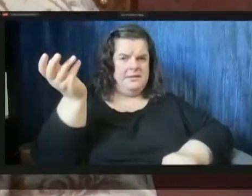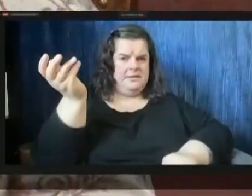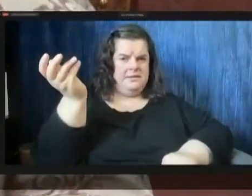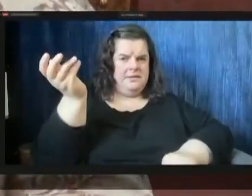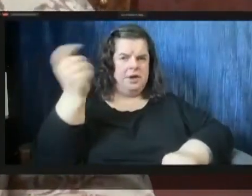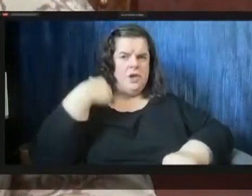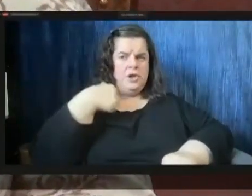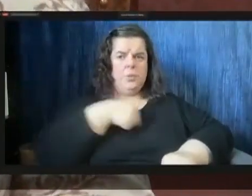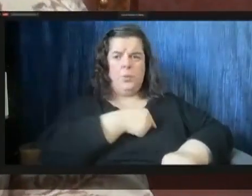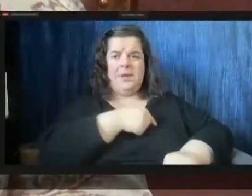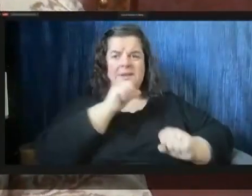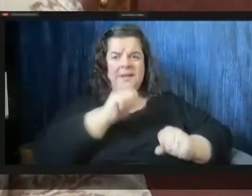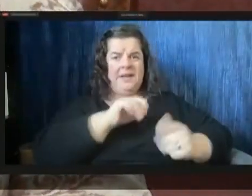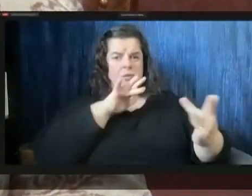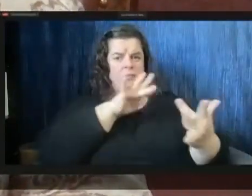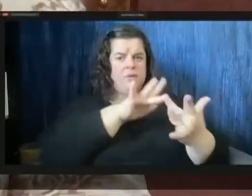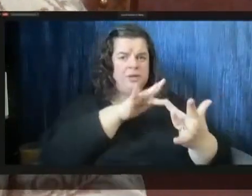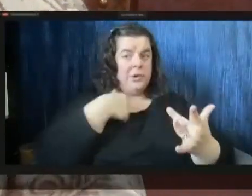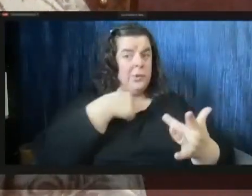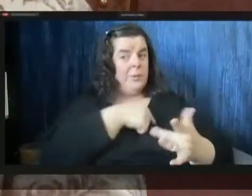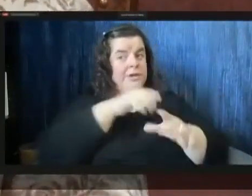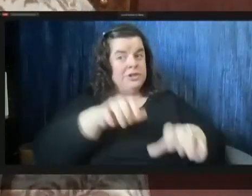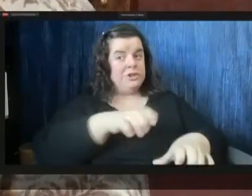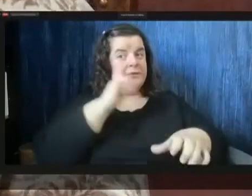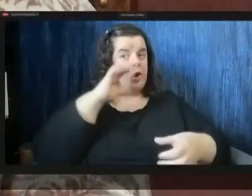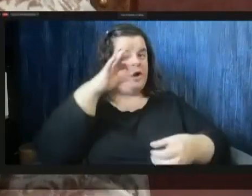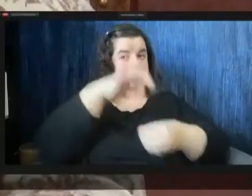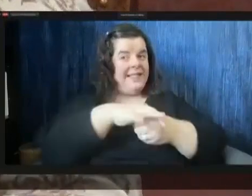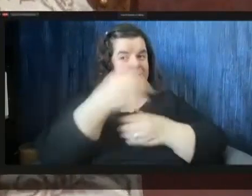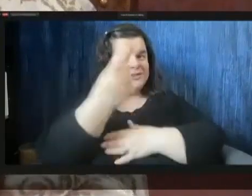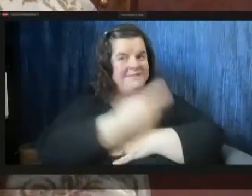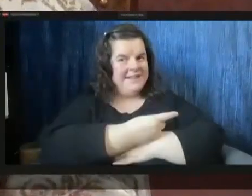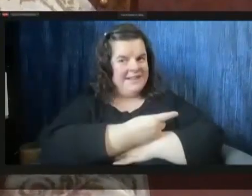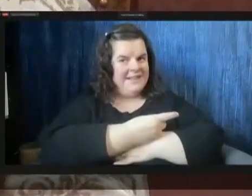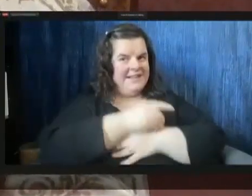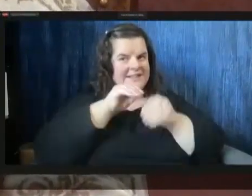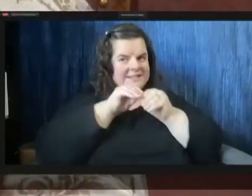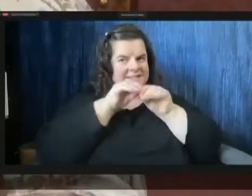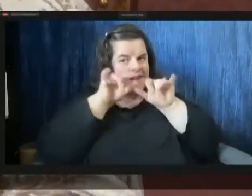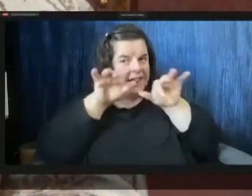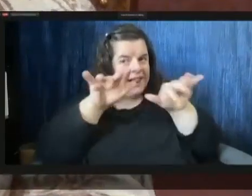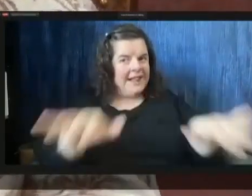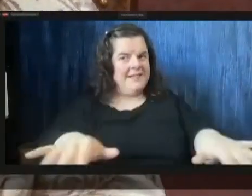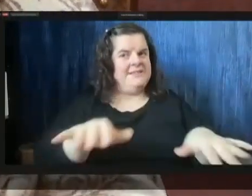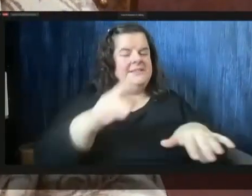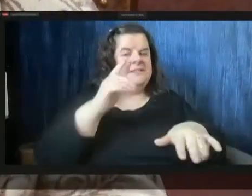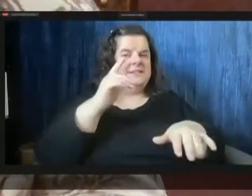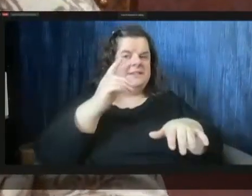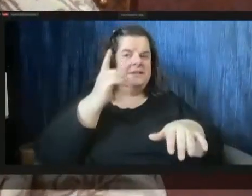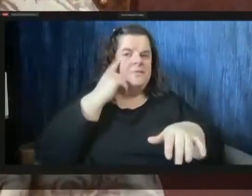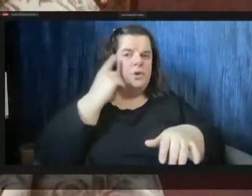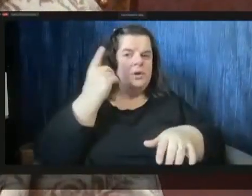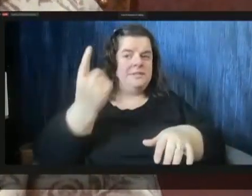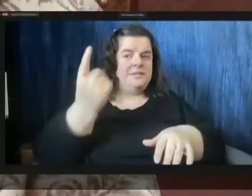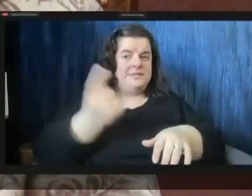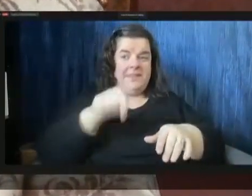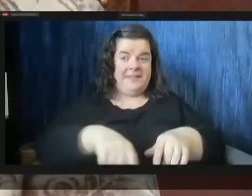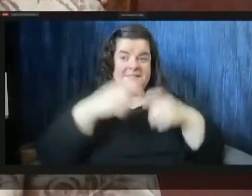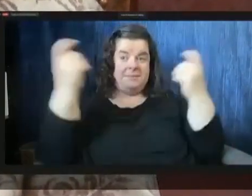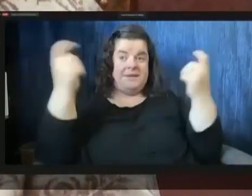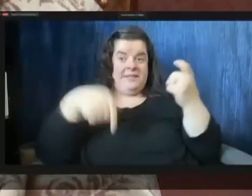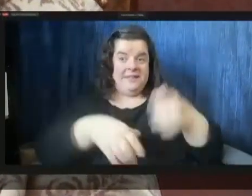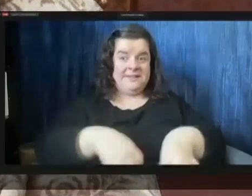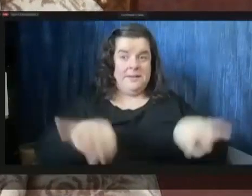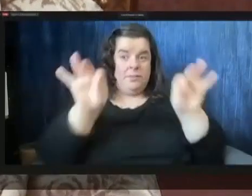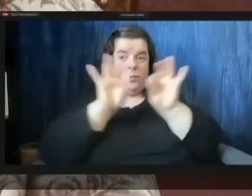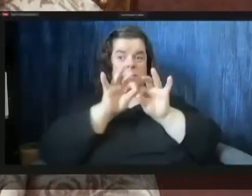them. We do it for Election Day. We do it all the time. We send out mailers and everything like that. For something this big and this important, I